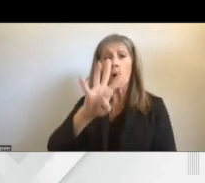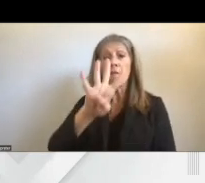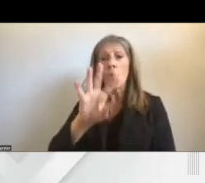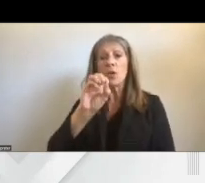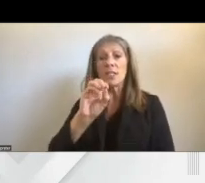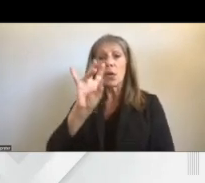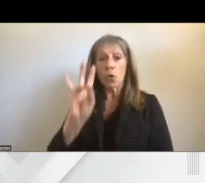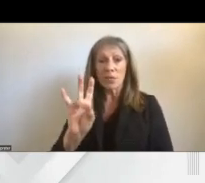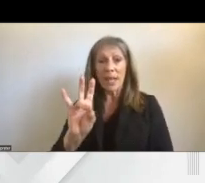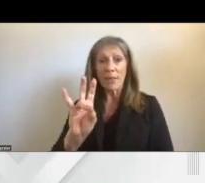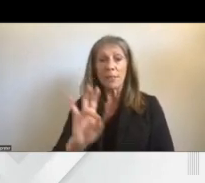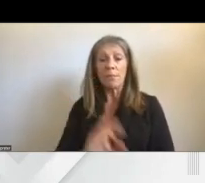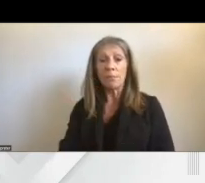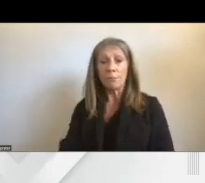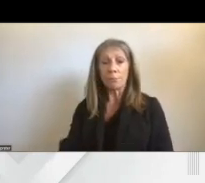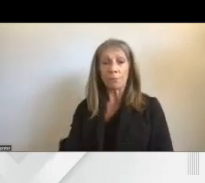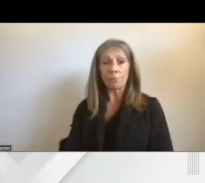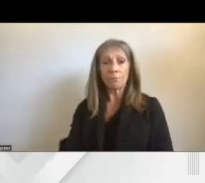R407.